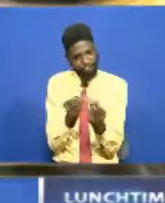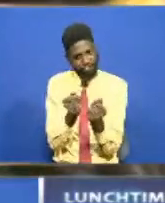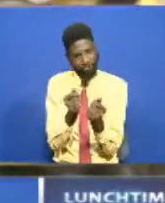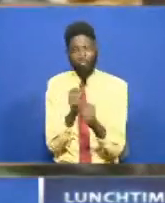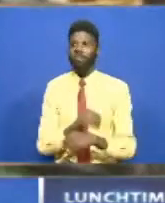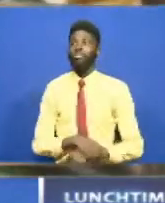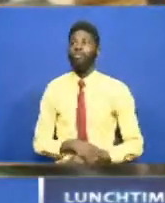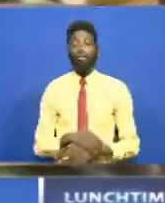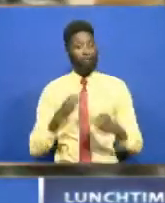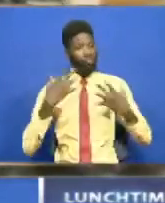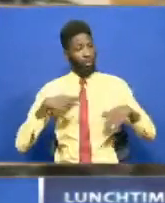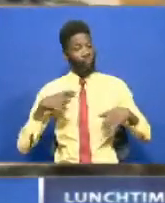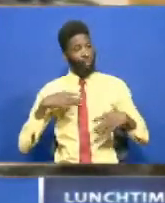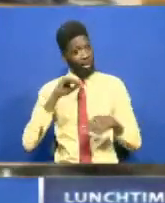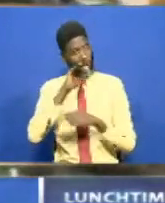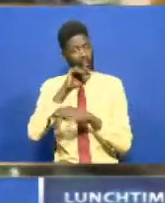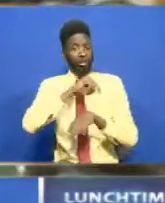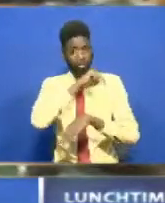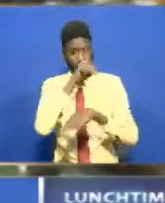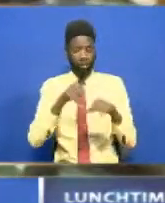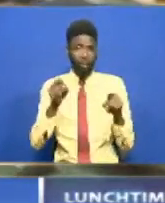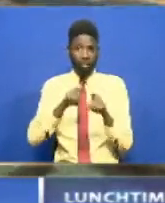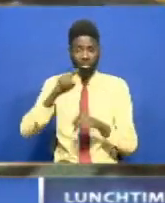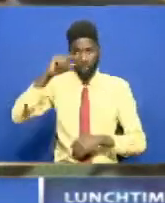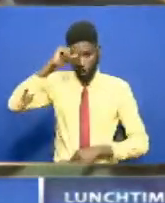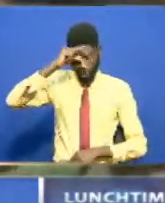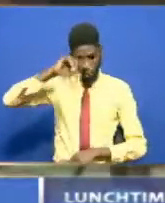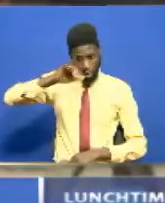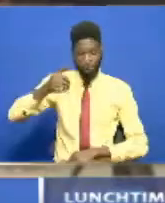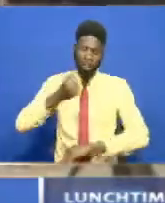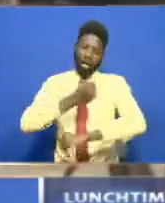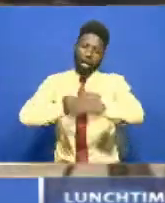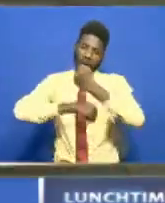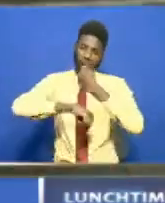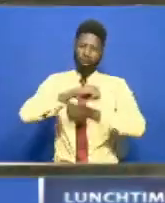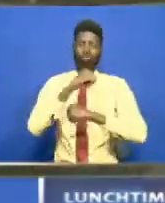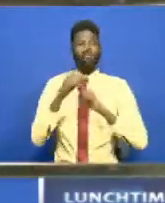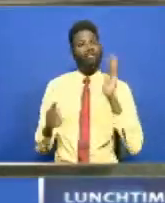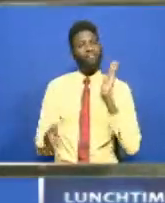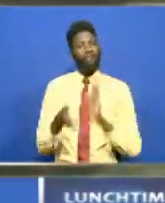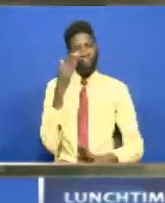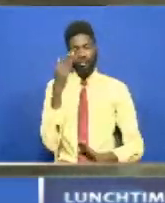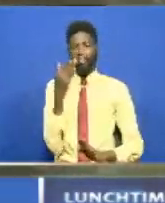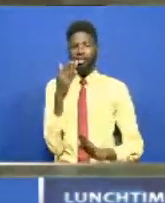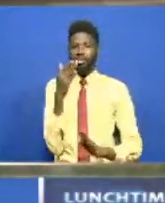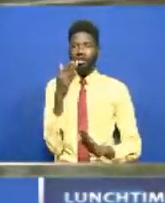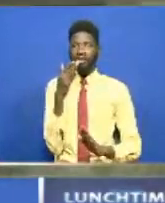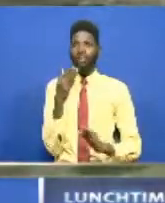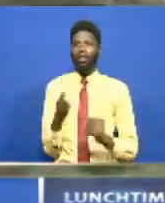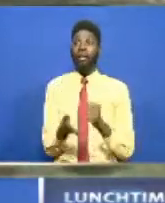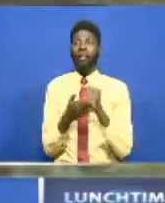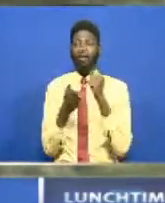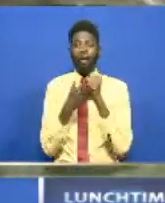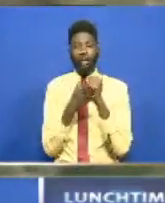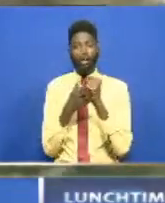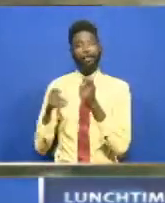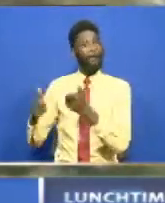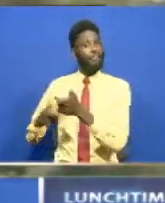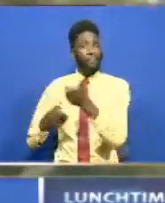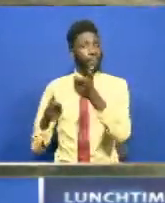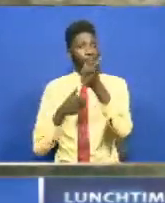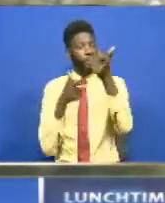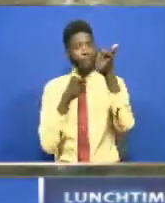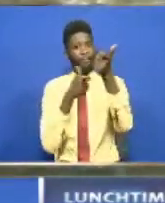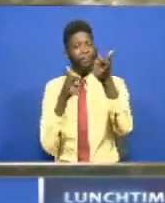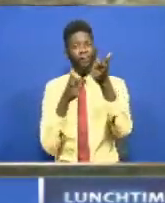now want the national and county governments to move swiftly and take drastic action to spray the insects, claiming their